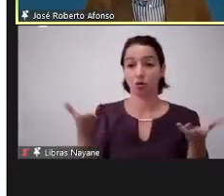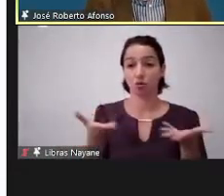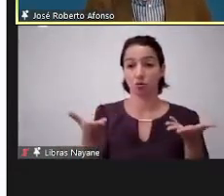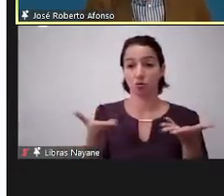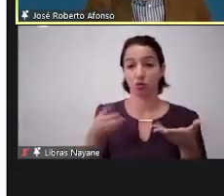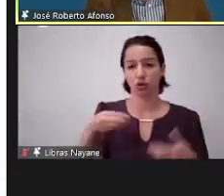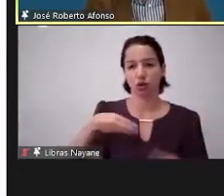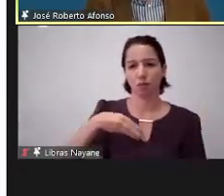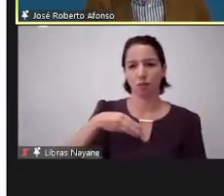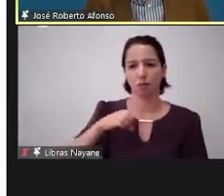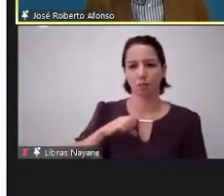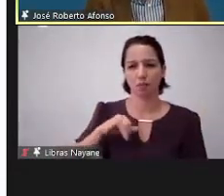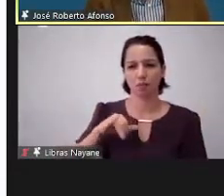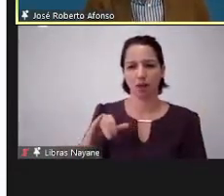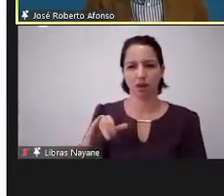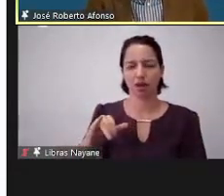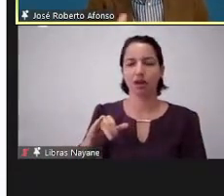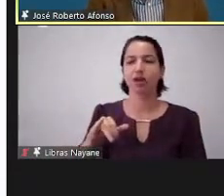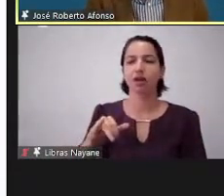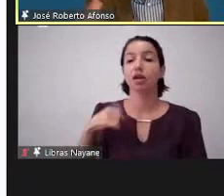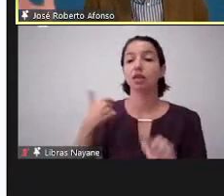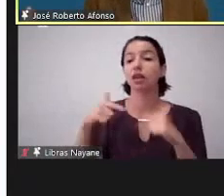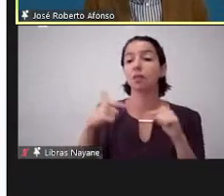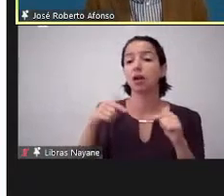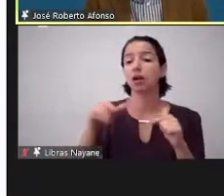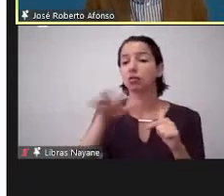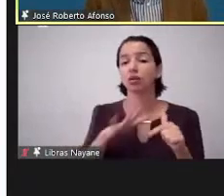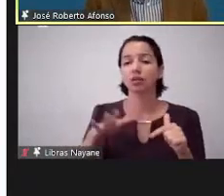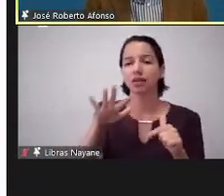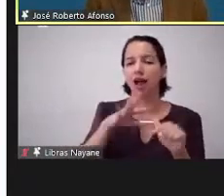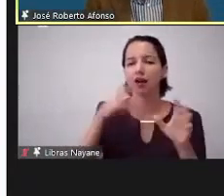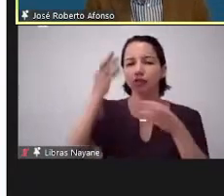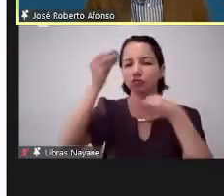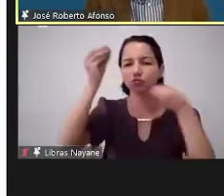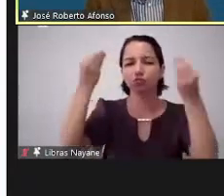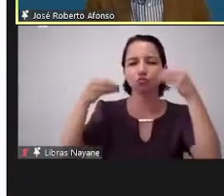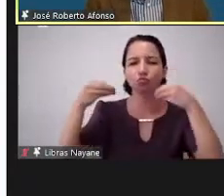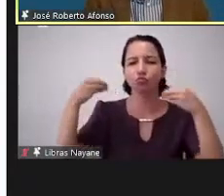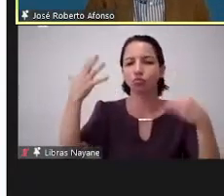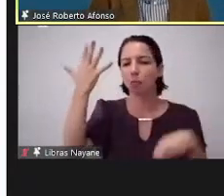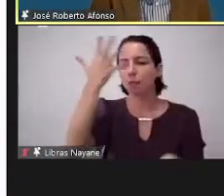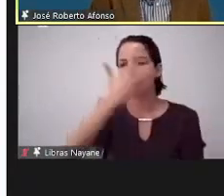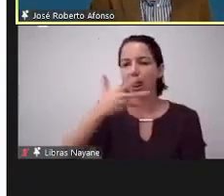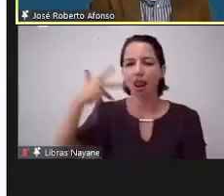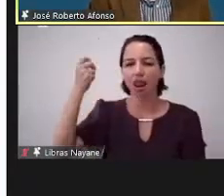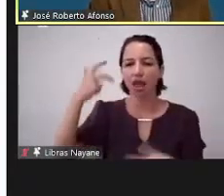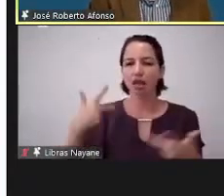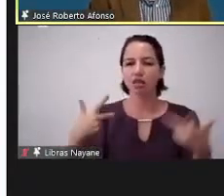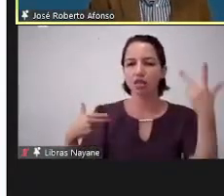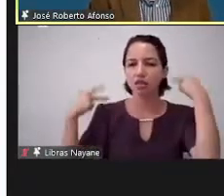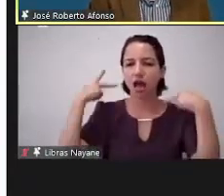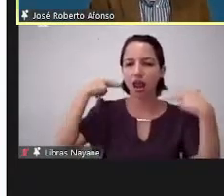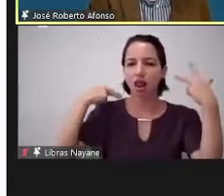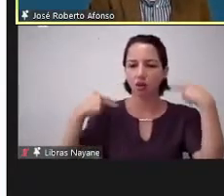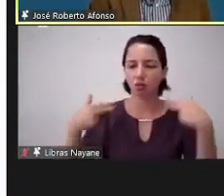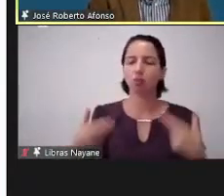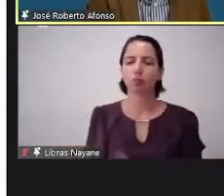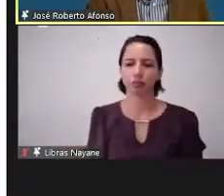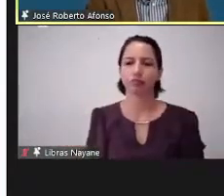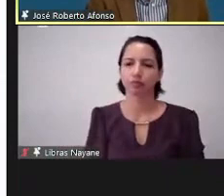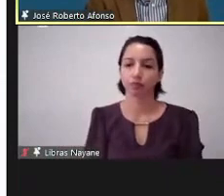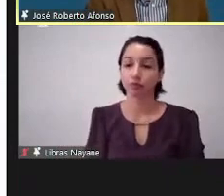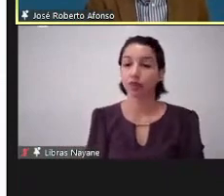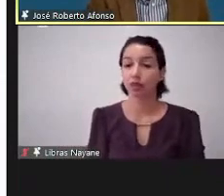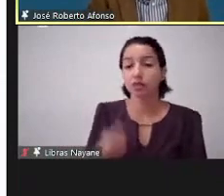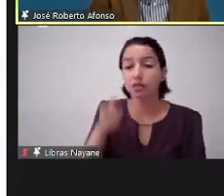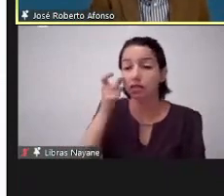of situation. And I say that the majority of the workforce in the hair